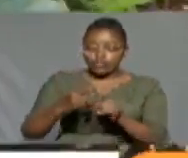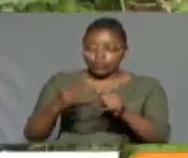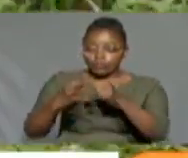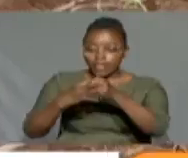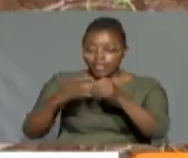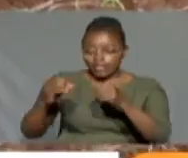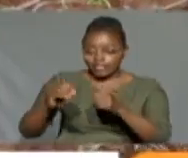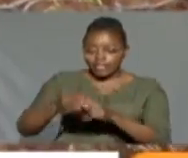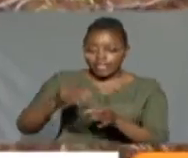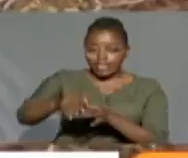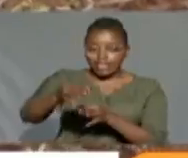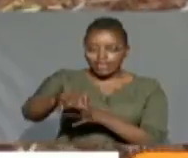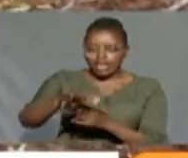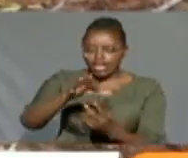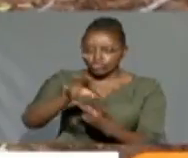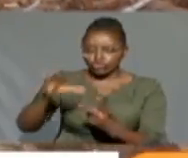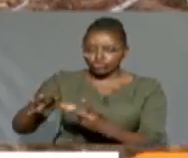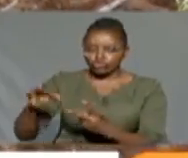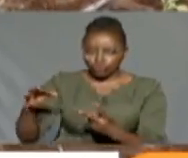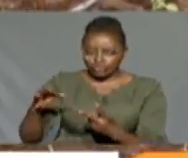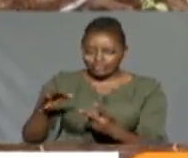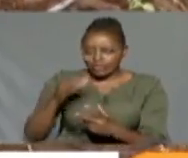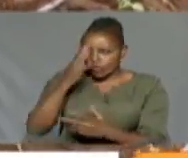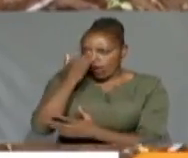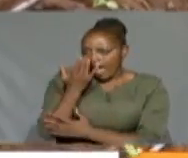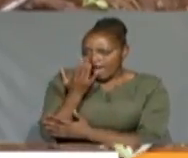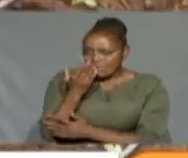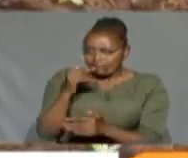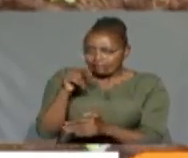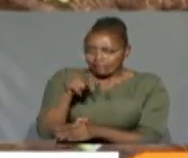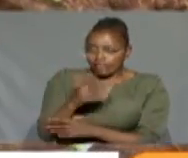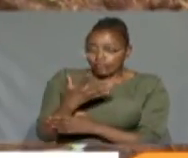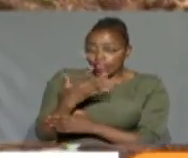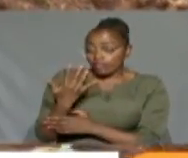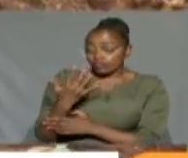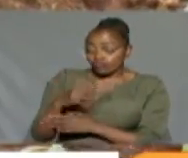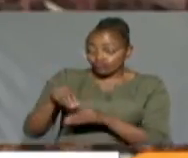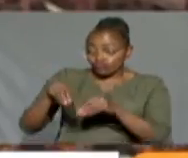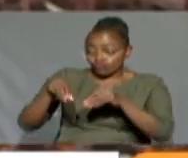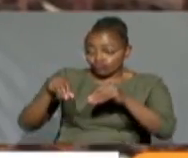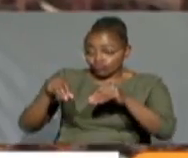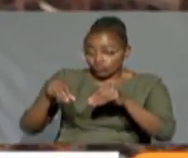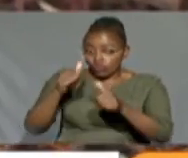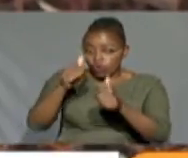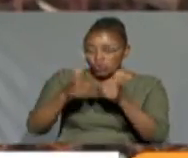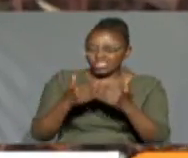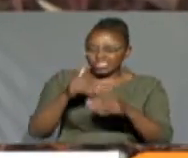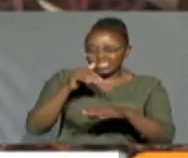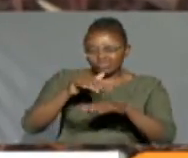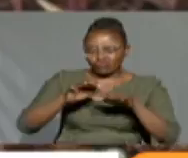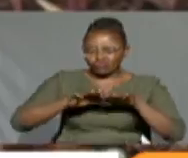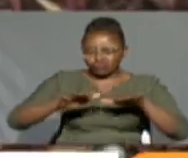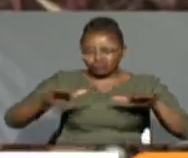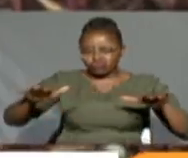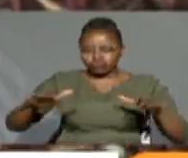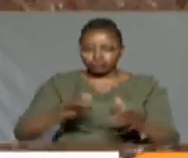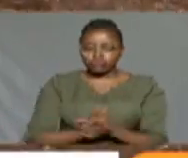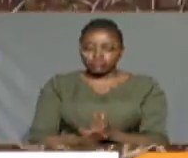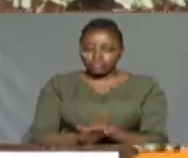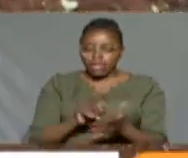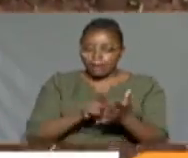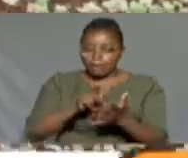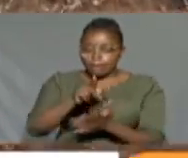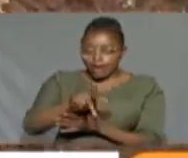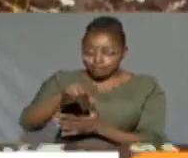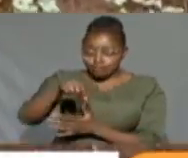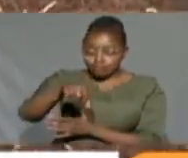80. Her choice of the drip method was informed by the topography of the land here, which is fairly flat. When buying the